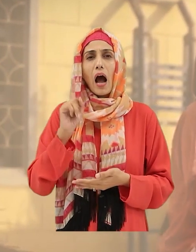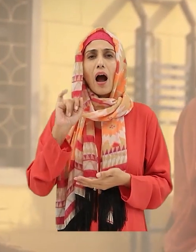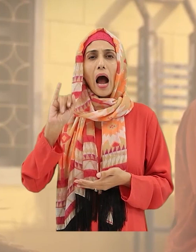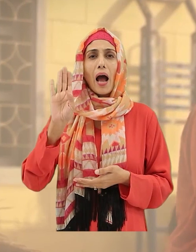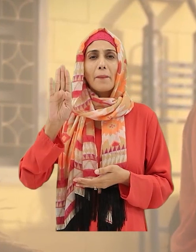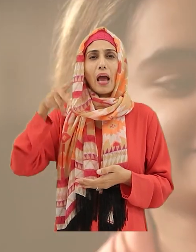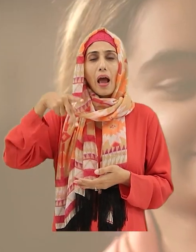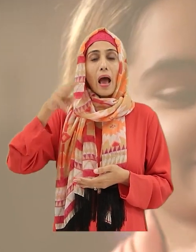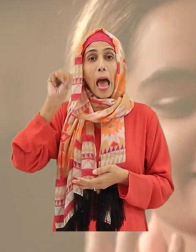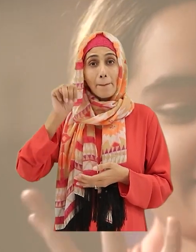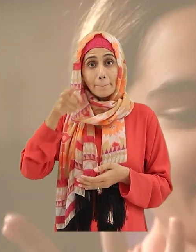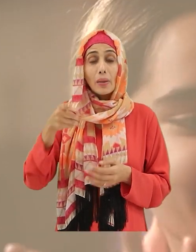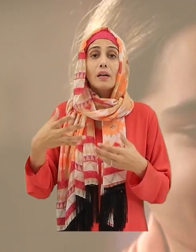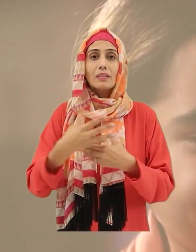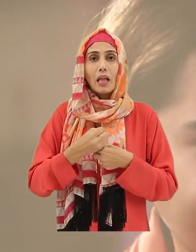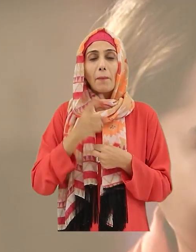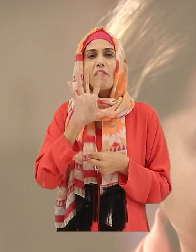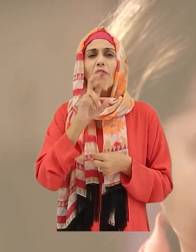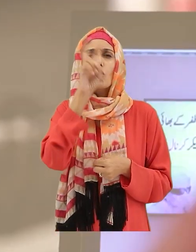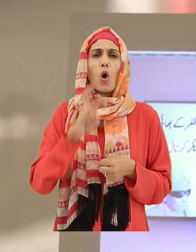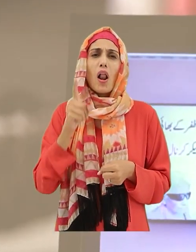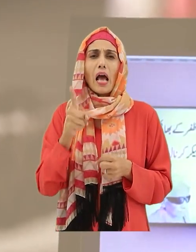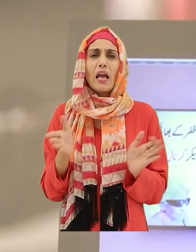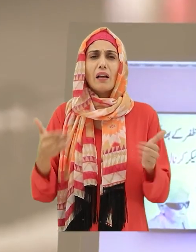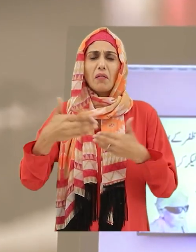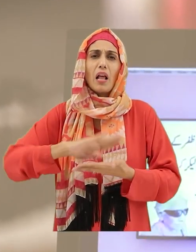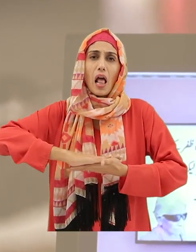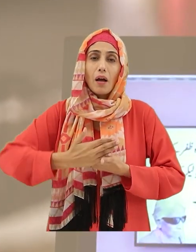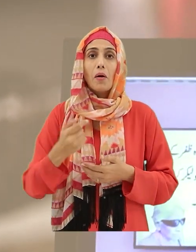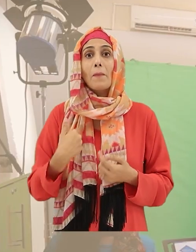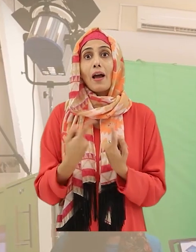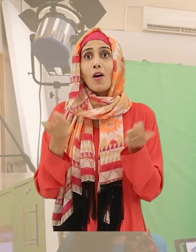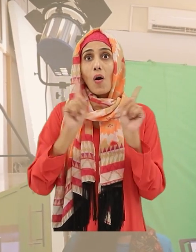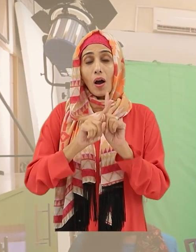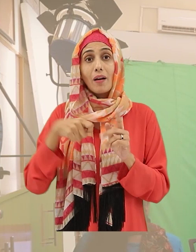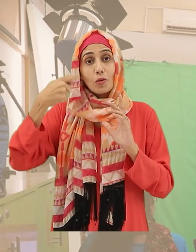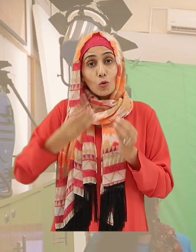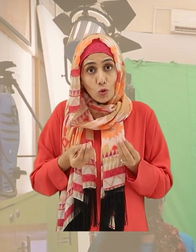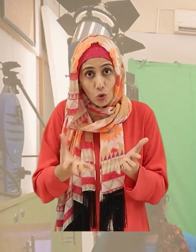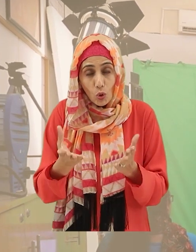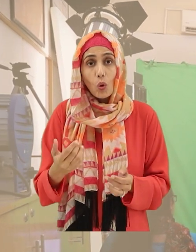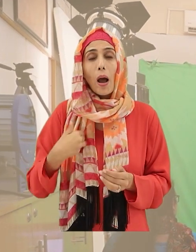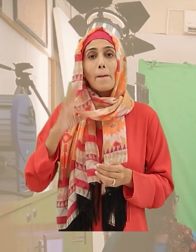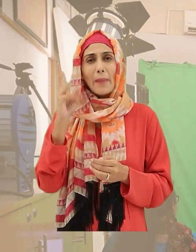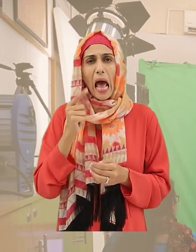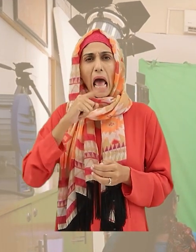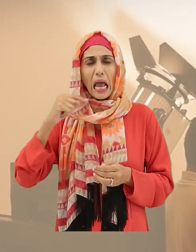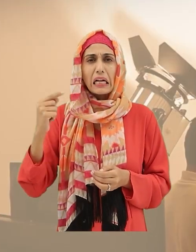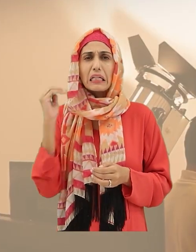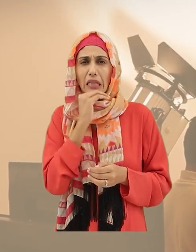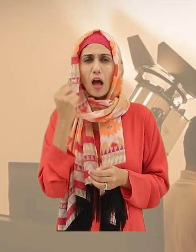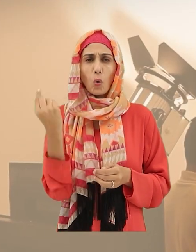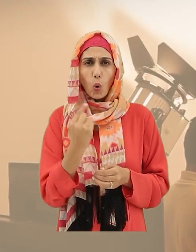ThinkPads? We found them for $50 a piece in Lahore. But we gave one to each of our students. We set up a studio, we started filming math,